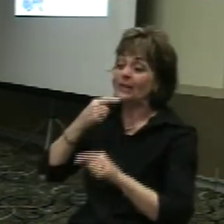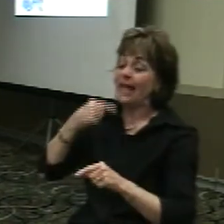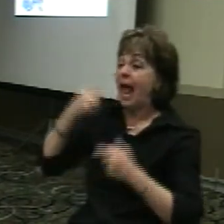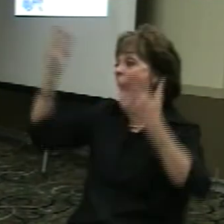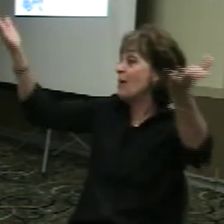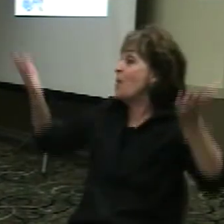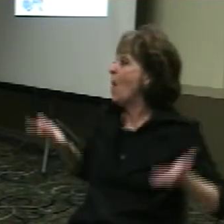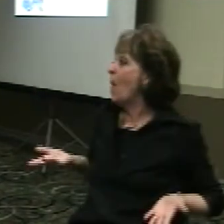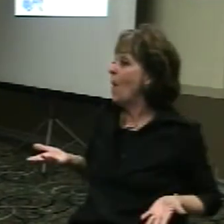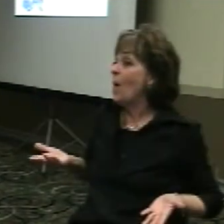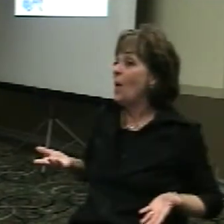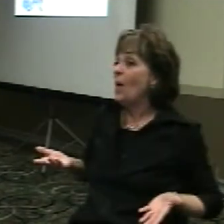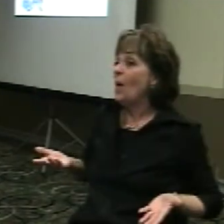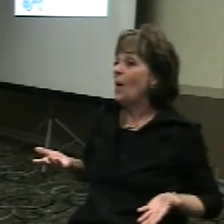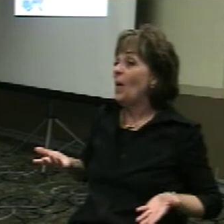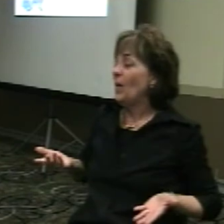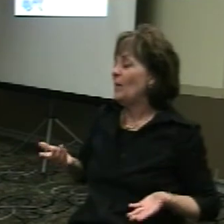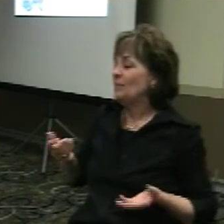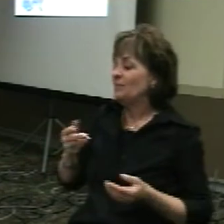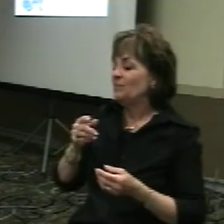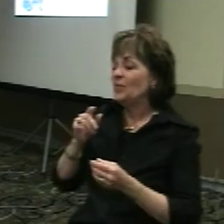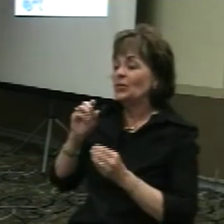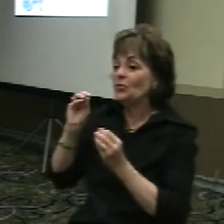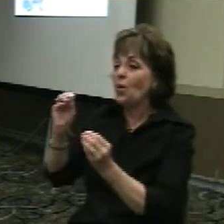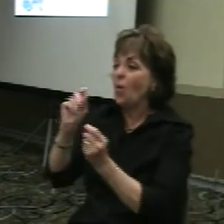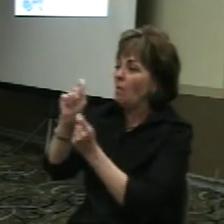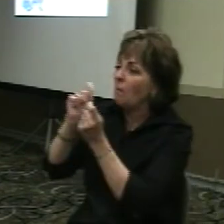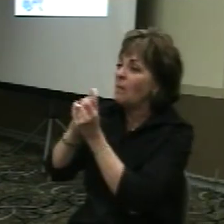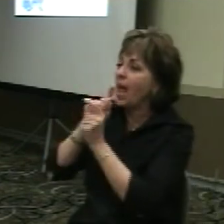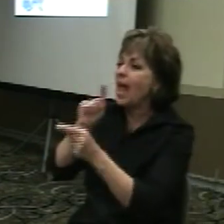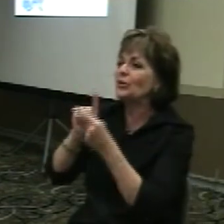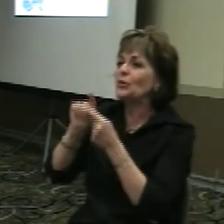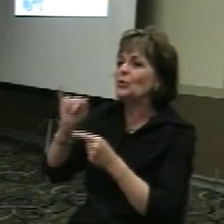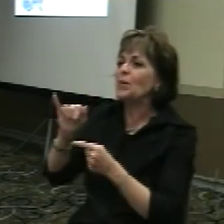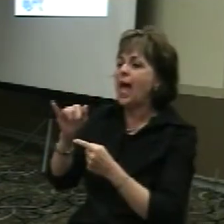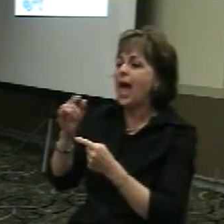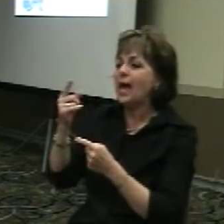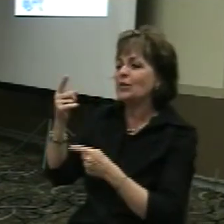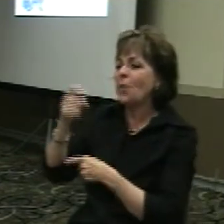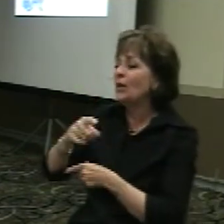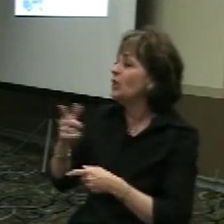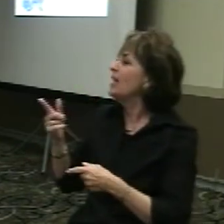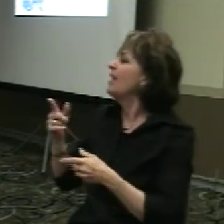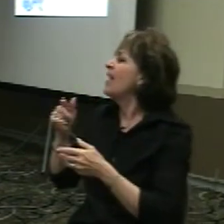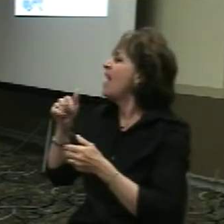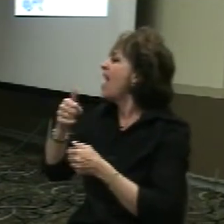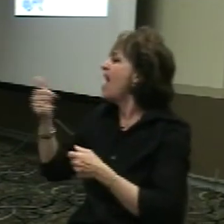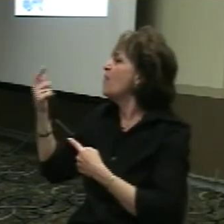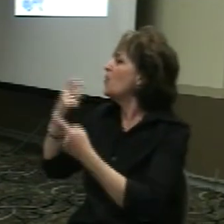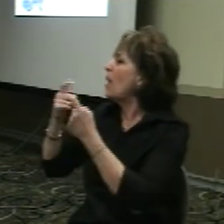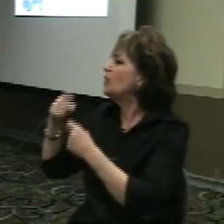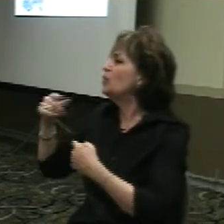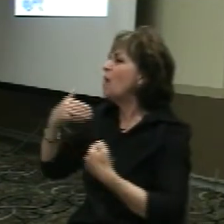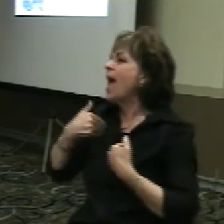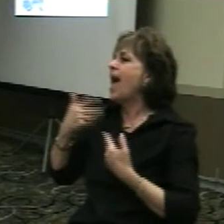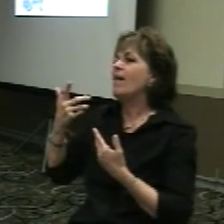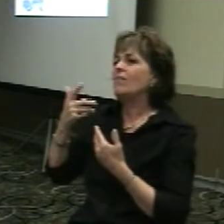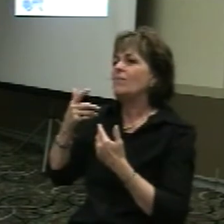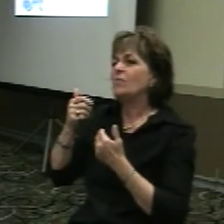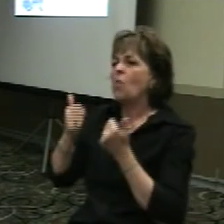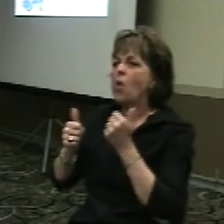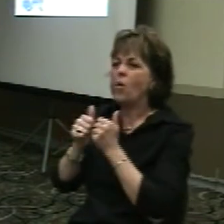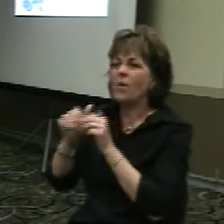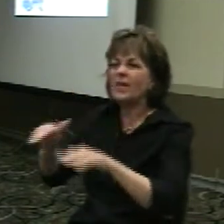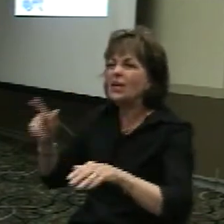There's no clear-cut question, or answer to that question. What other concerns do people have as you've been doing these things, or as you've been thinking about kids that you're working